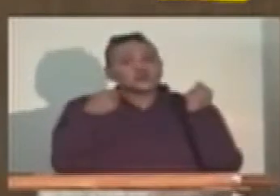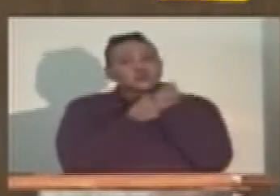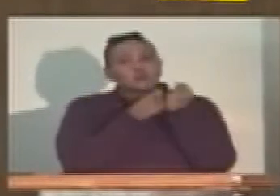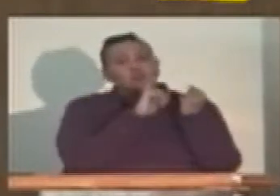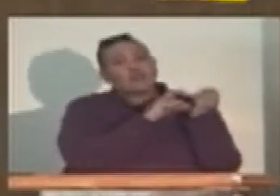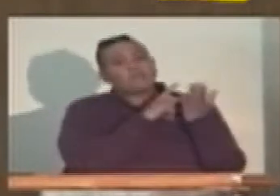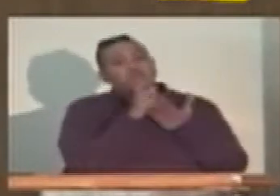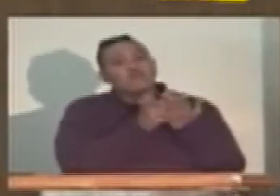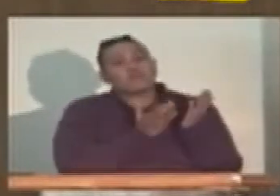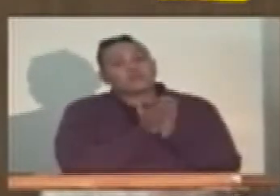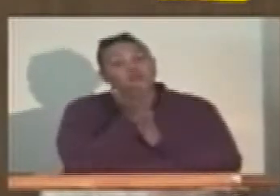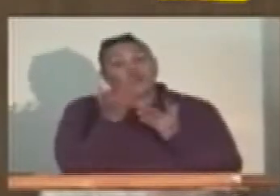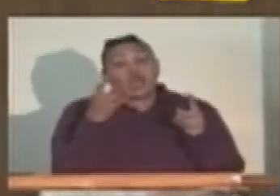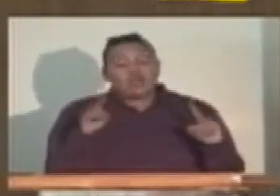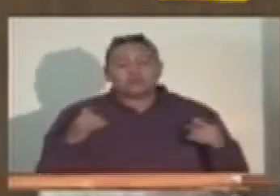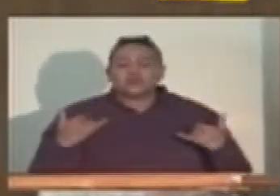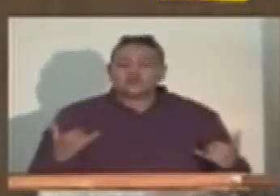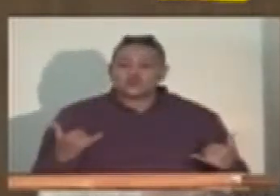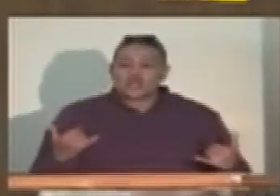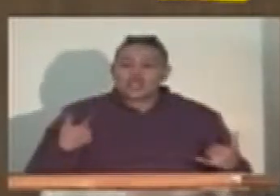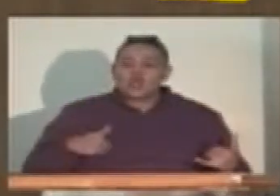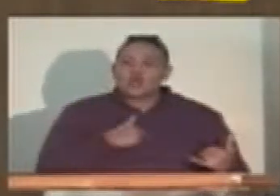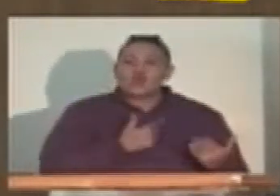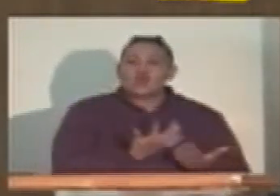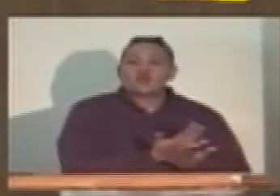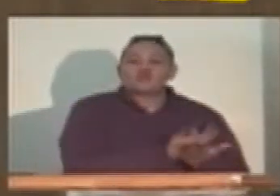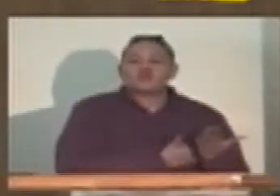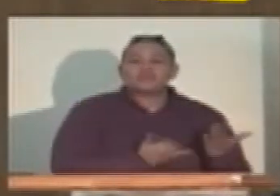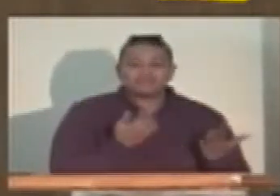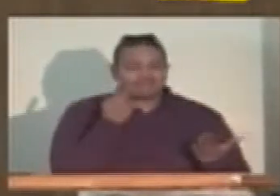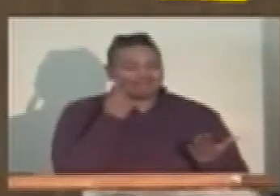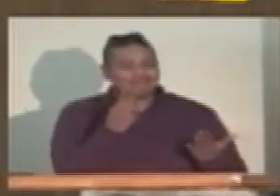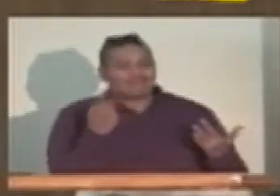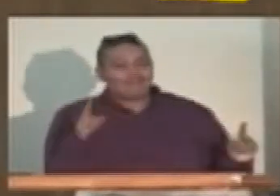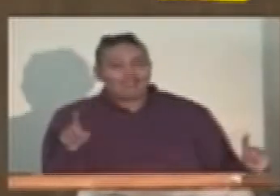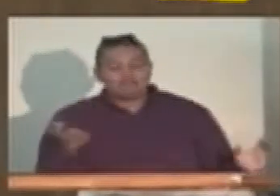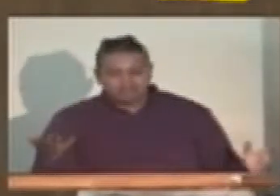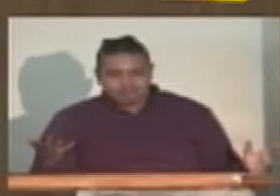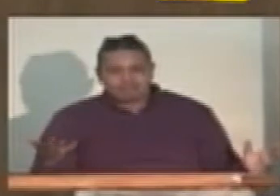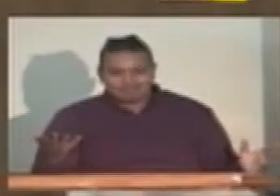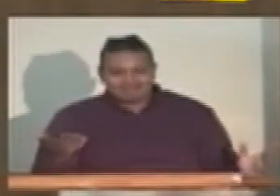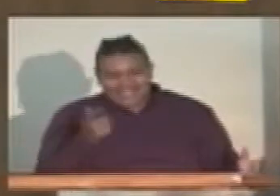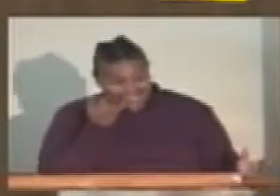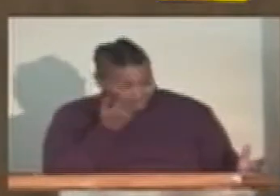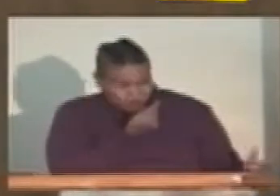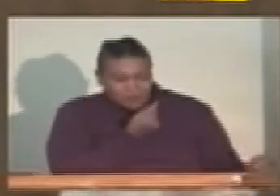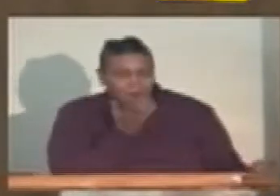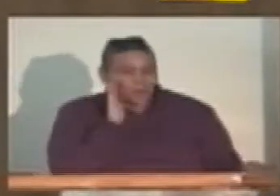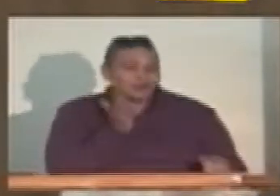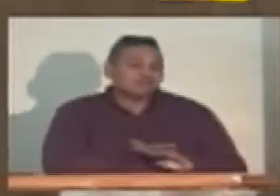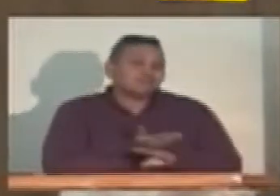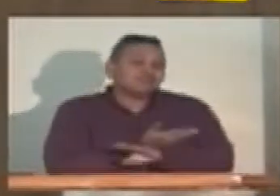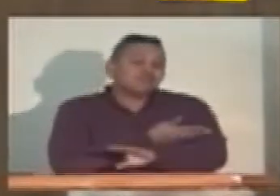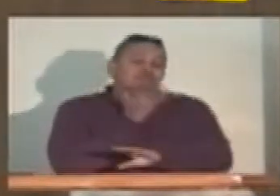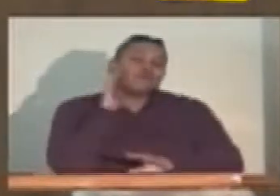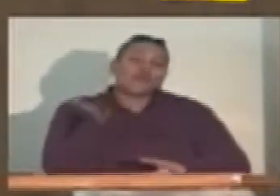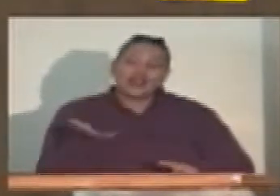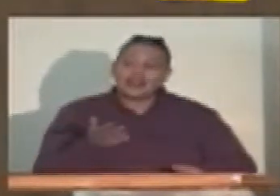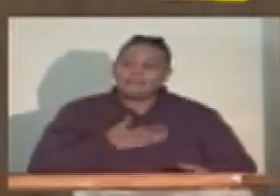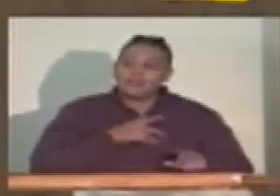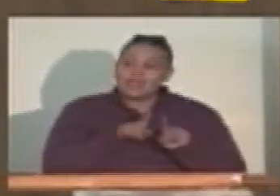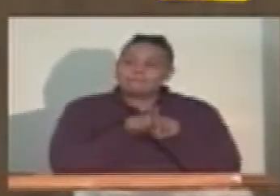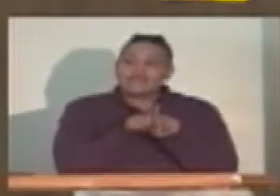program. Today, we are reaping the whirlwind. Mr. Speaker, my